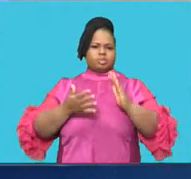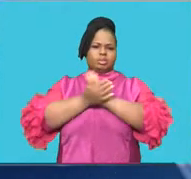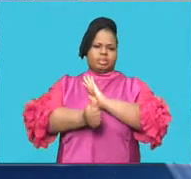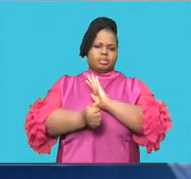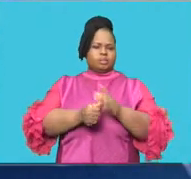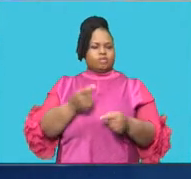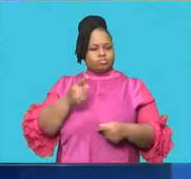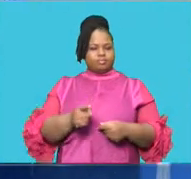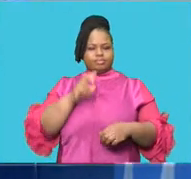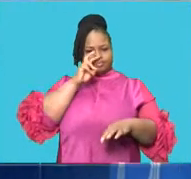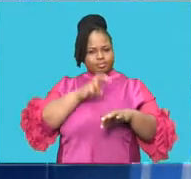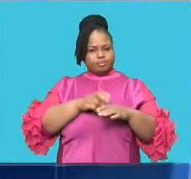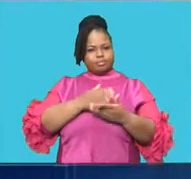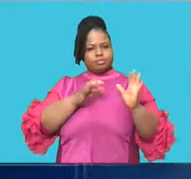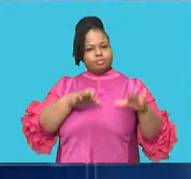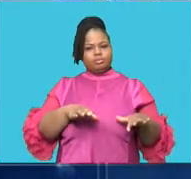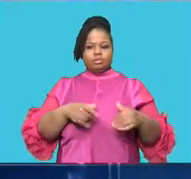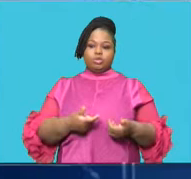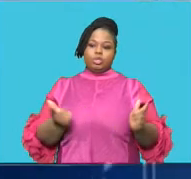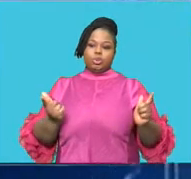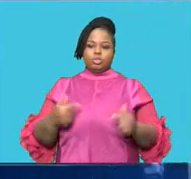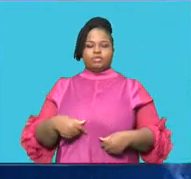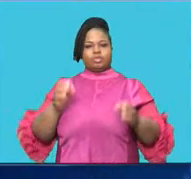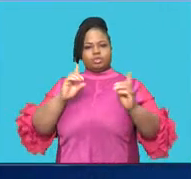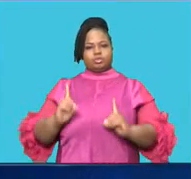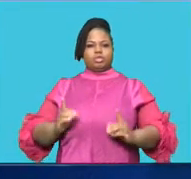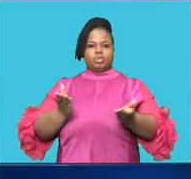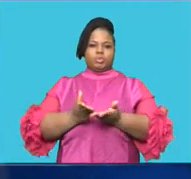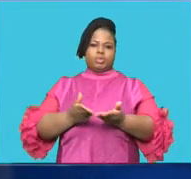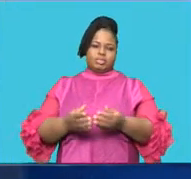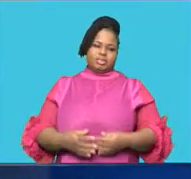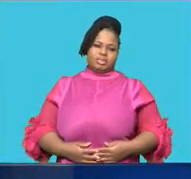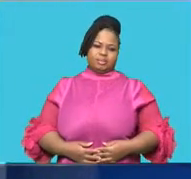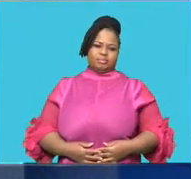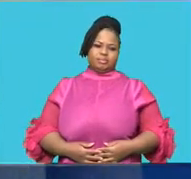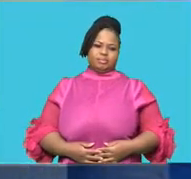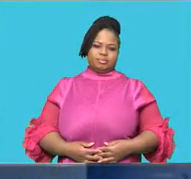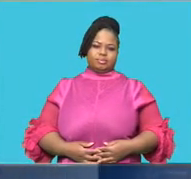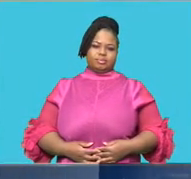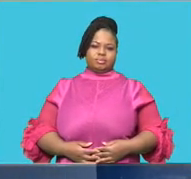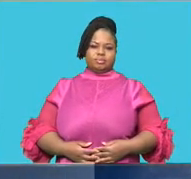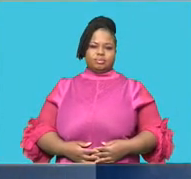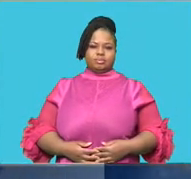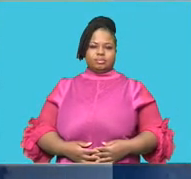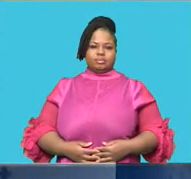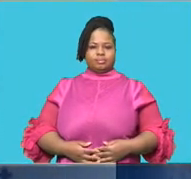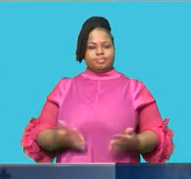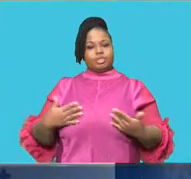needed for the crucial sectors With the launches of the specialized schools First we have launched schools of engineering,